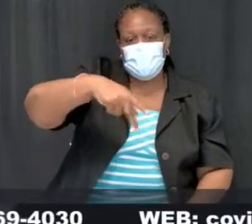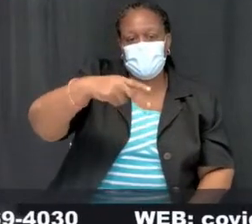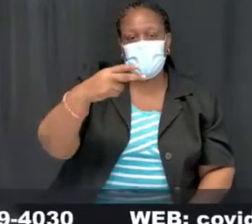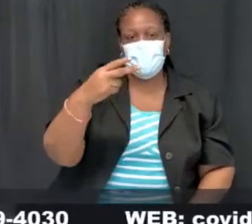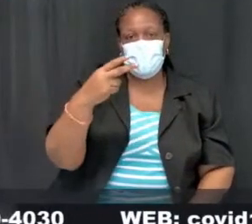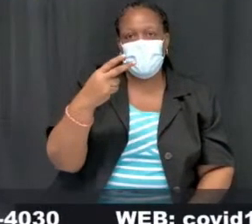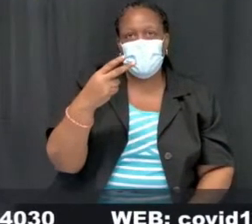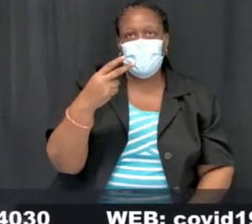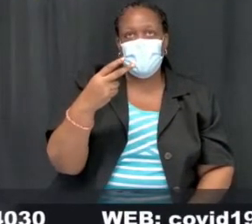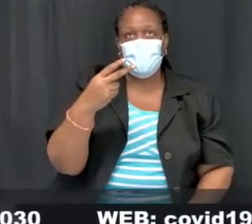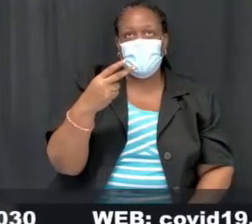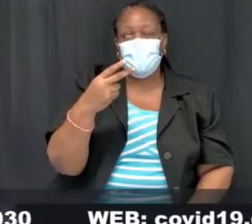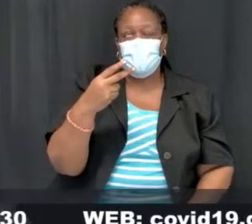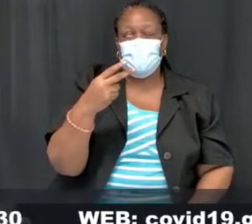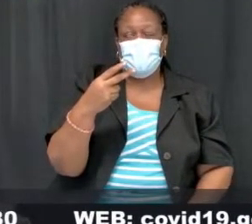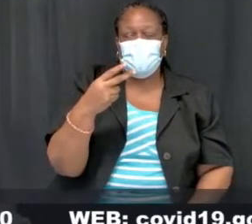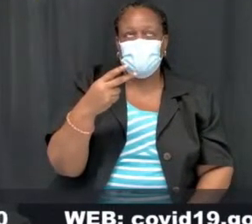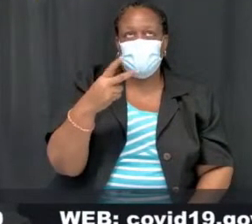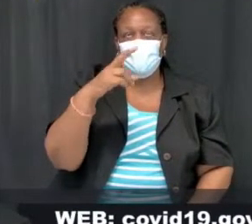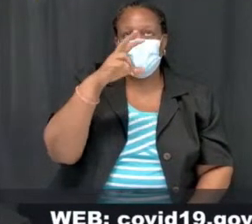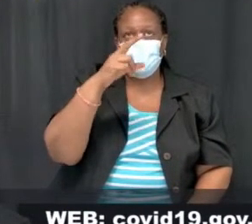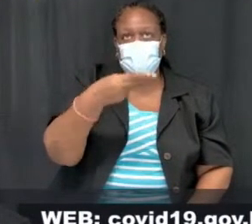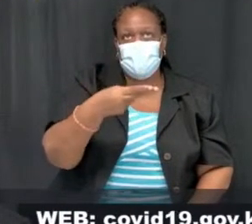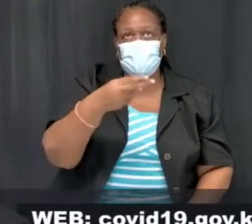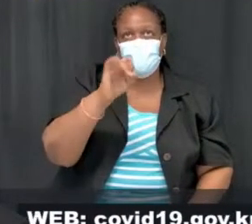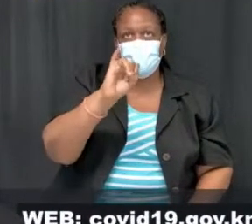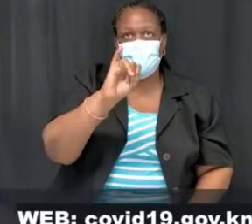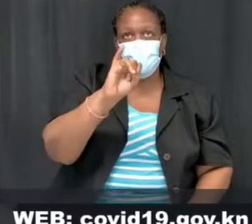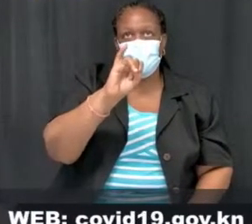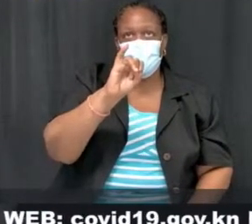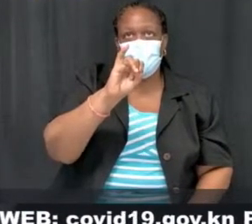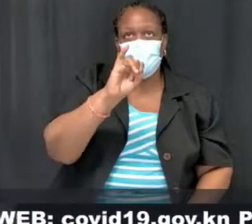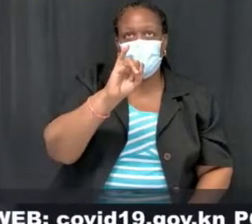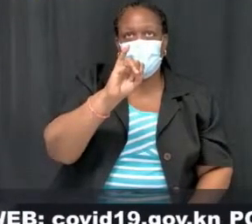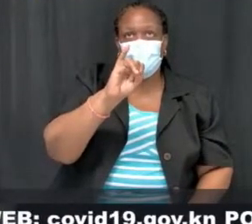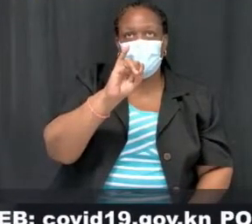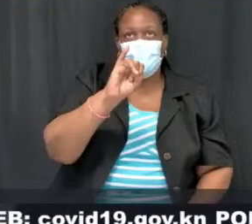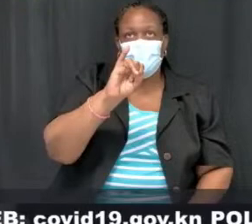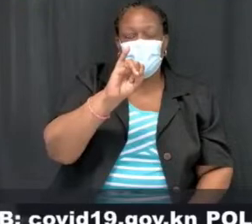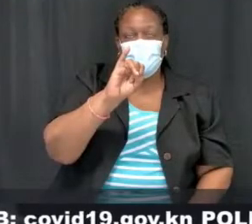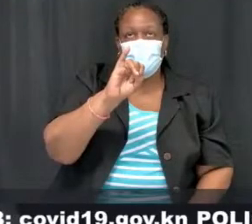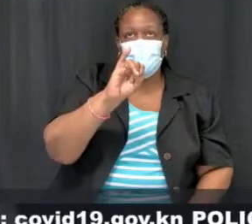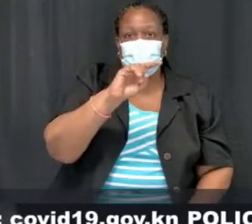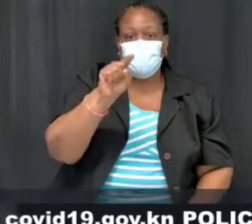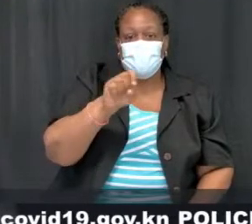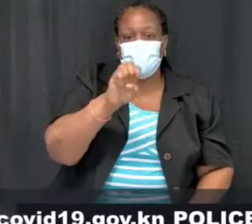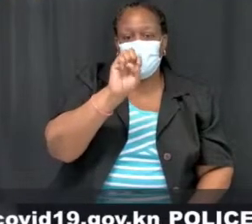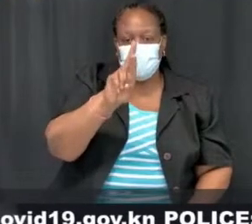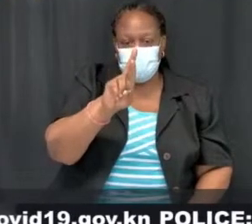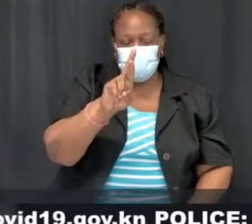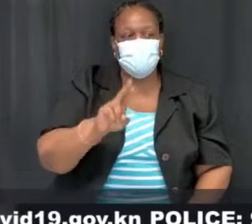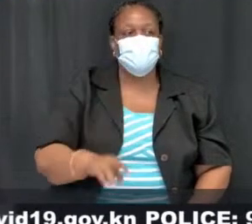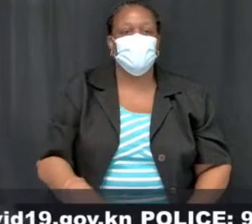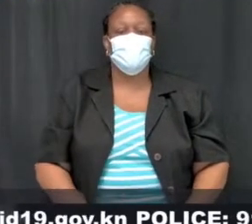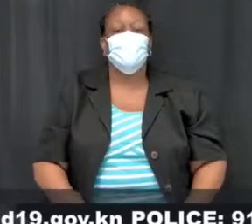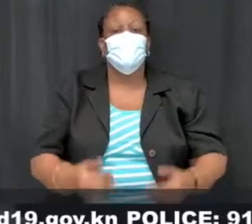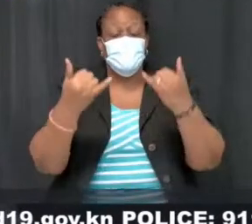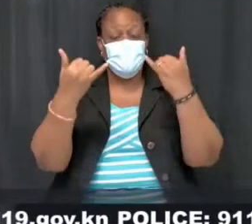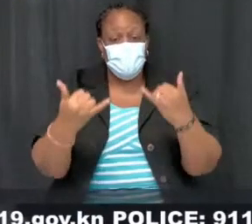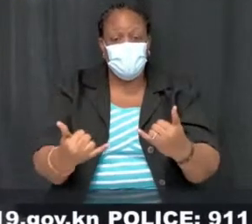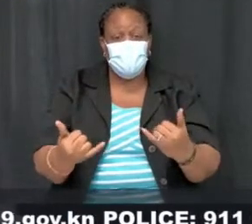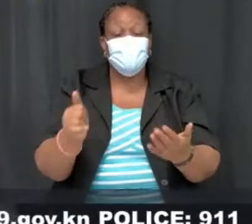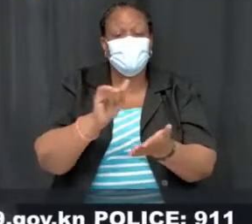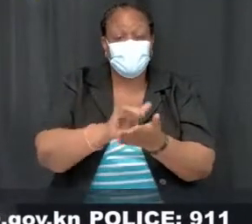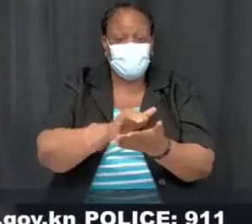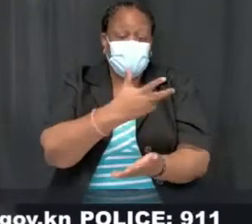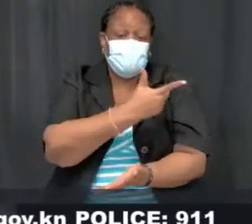sons, daughters, and now you have the opportunity to get them vaccinated here in St. Kitts and Nevis, and